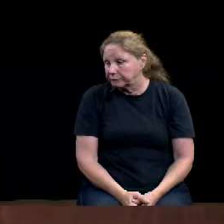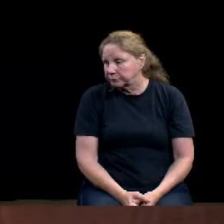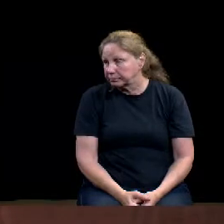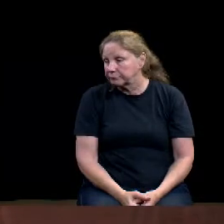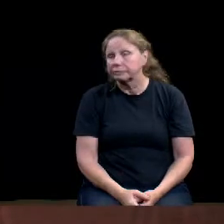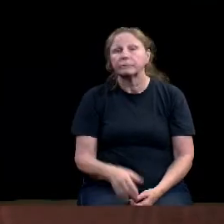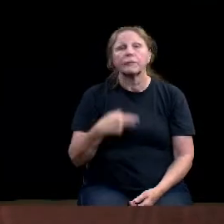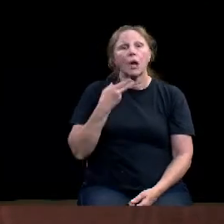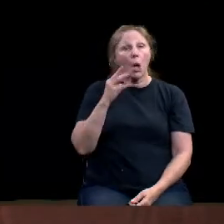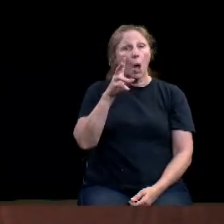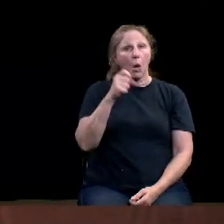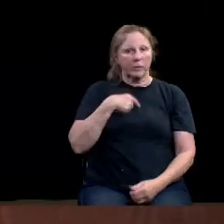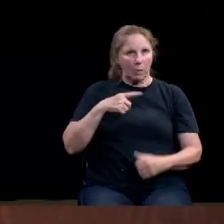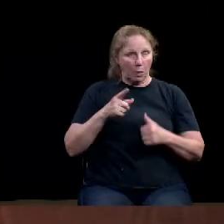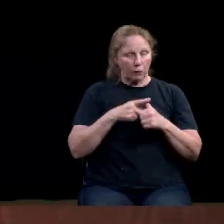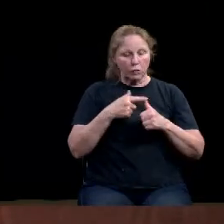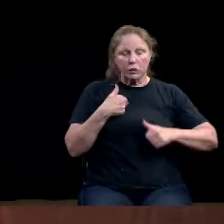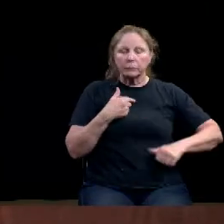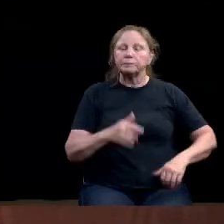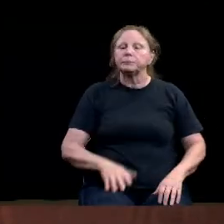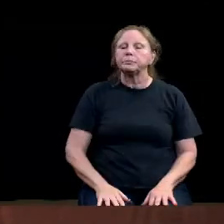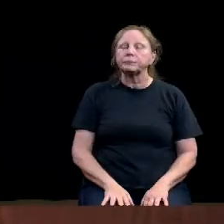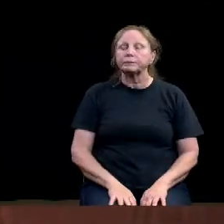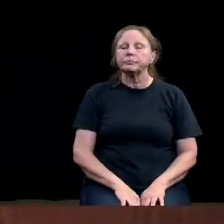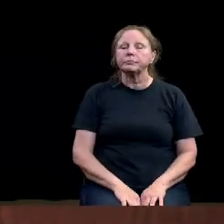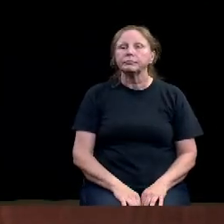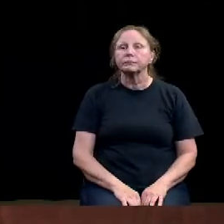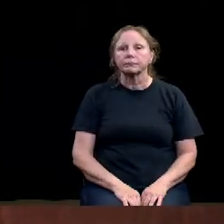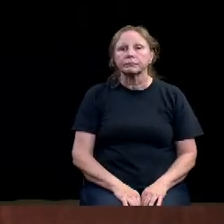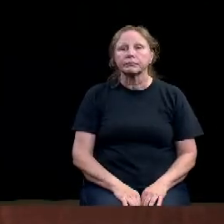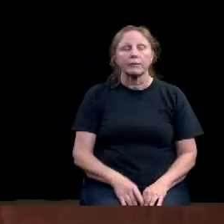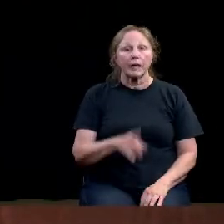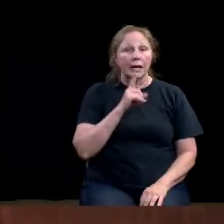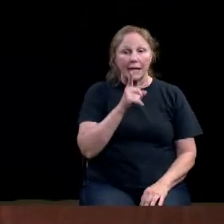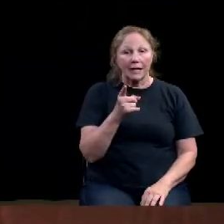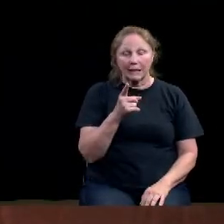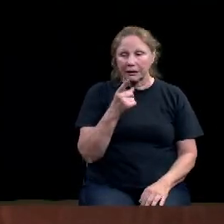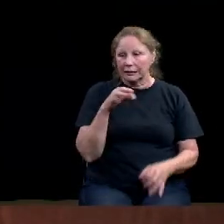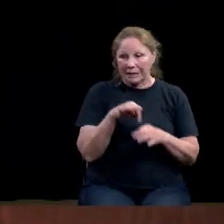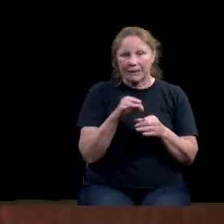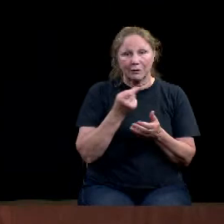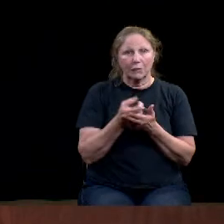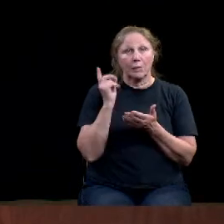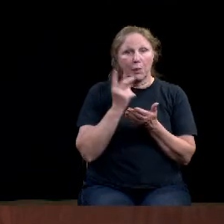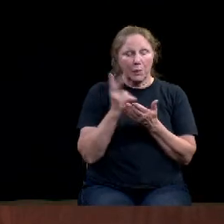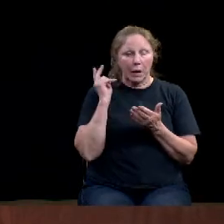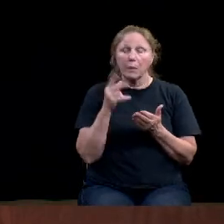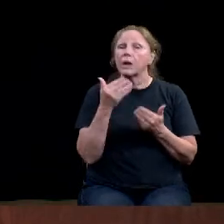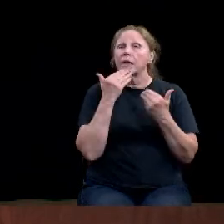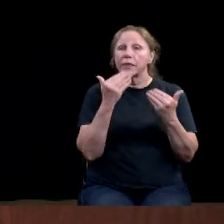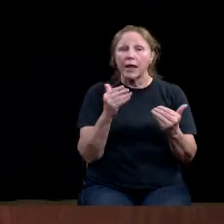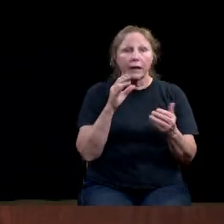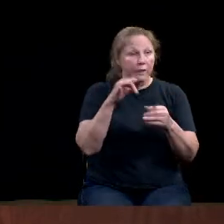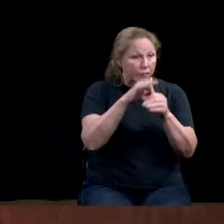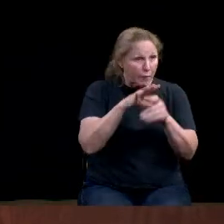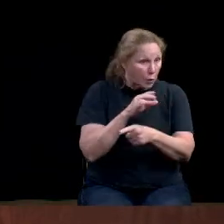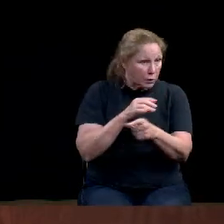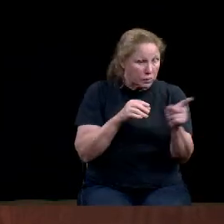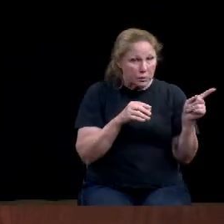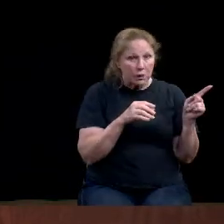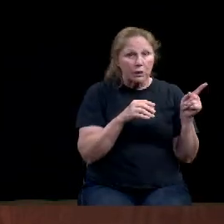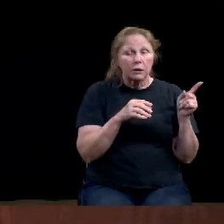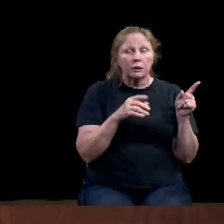the voters of District 5 for it was a record turnout. It was about 50% more than have ever turned up for a